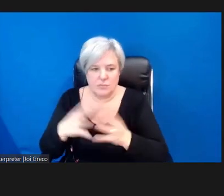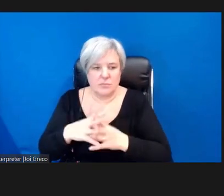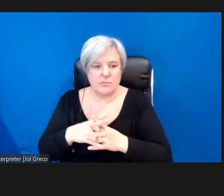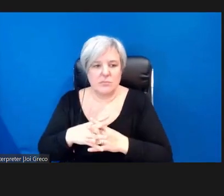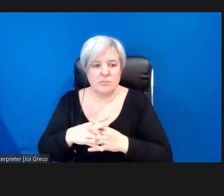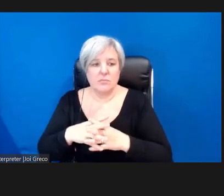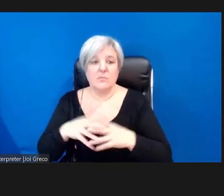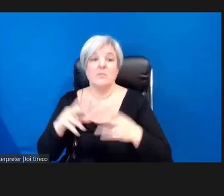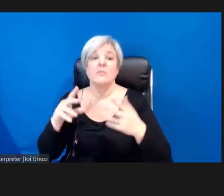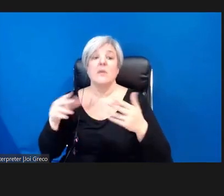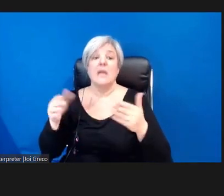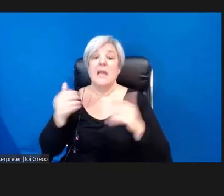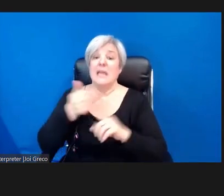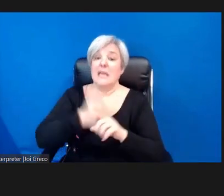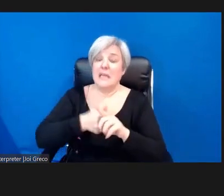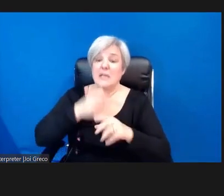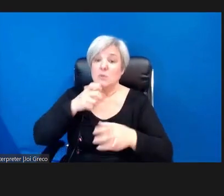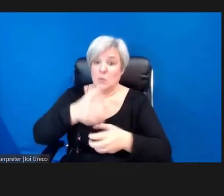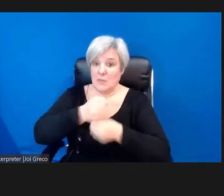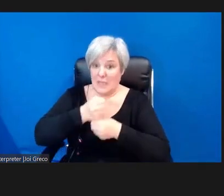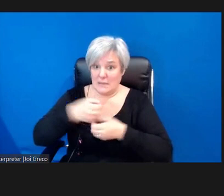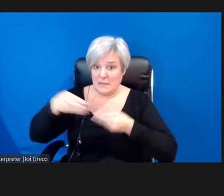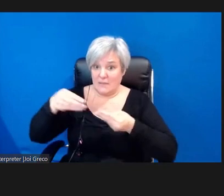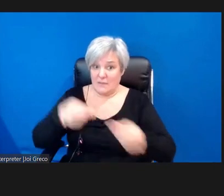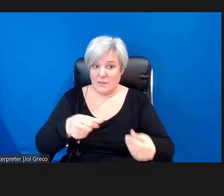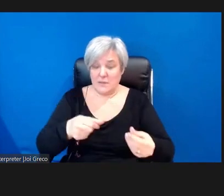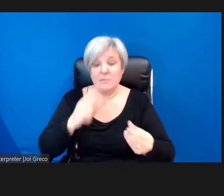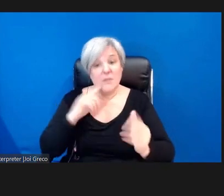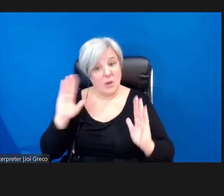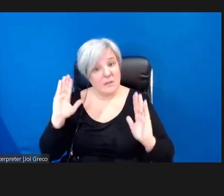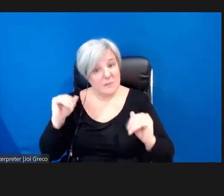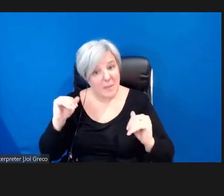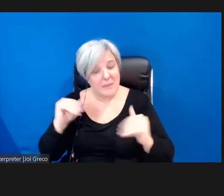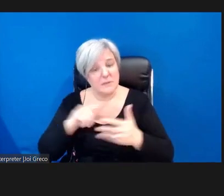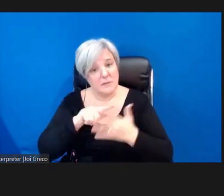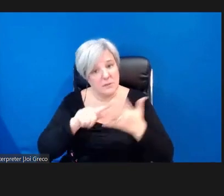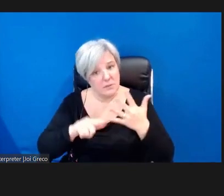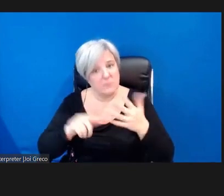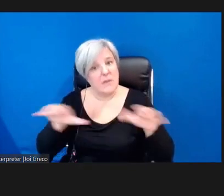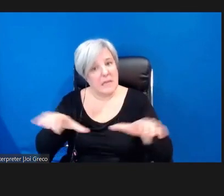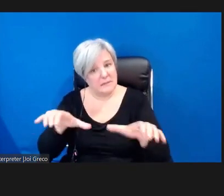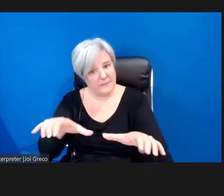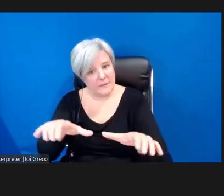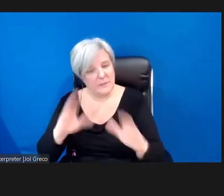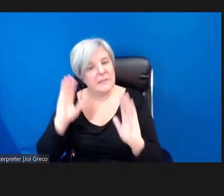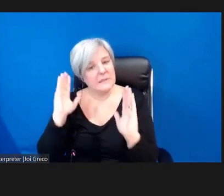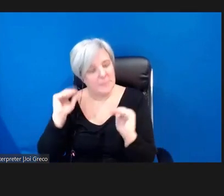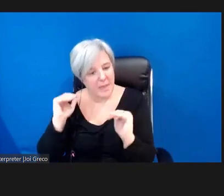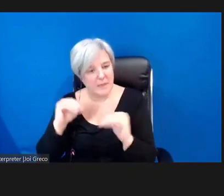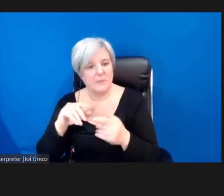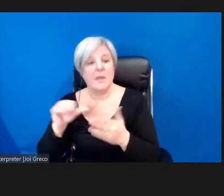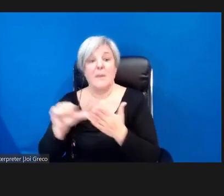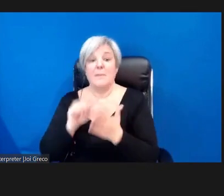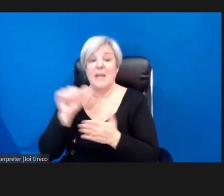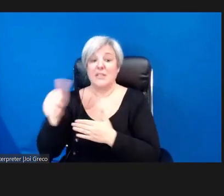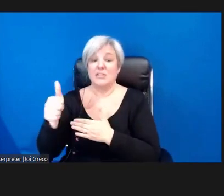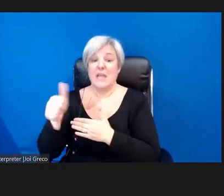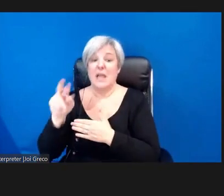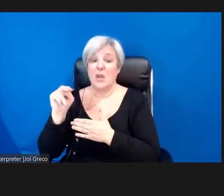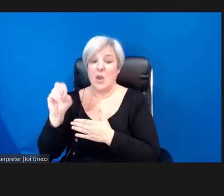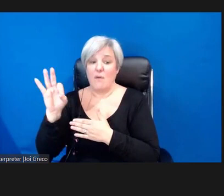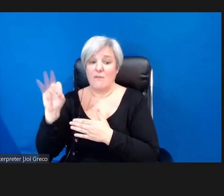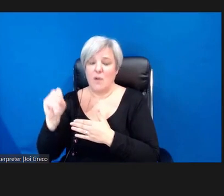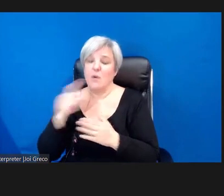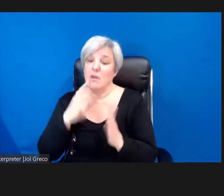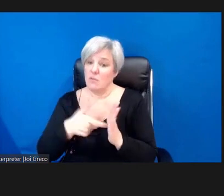Each recipient of HRSA funding is also expected to address numerous activities. On page 10 of the NOFO,